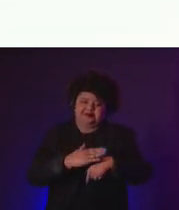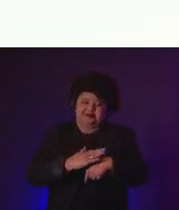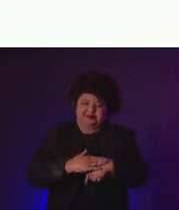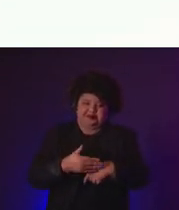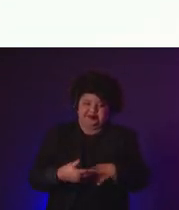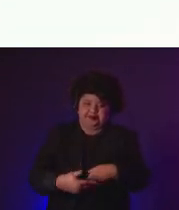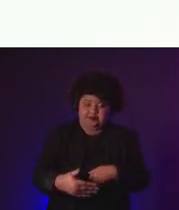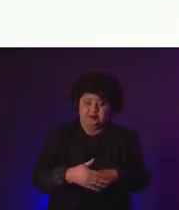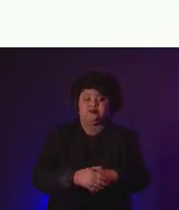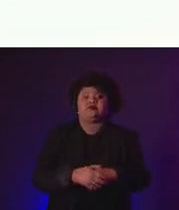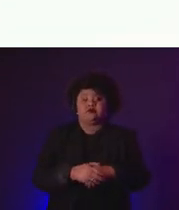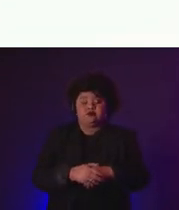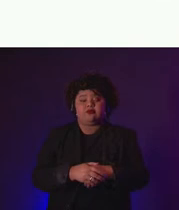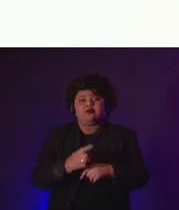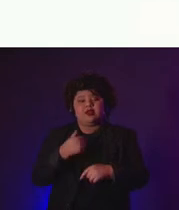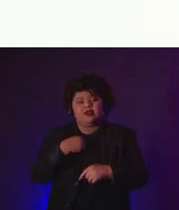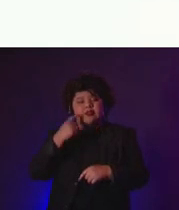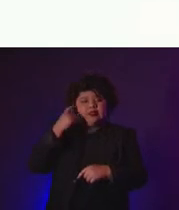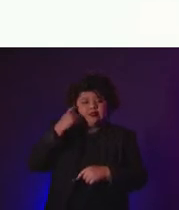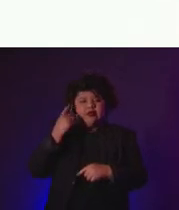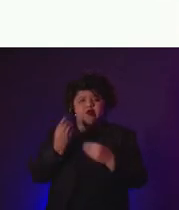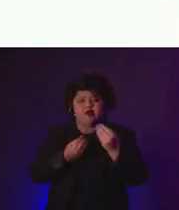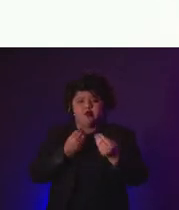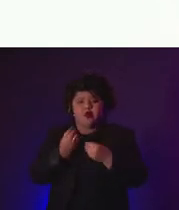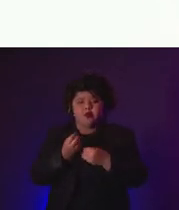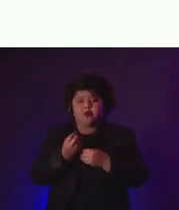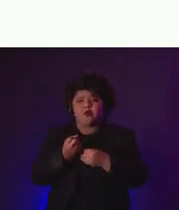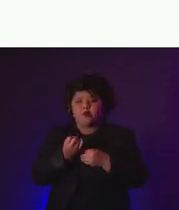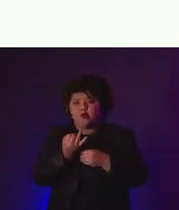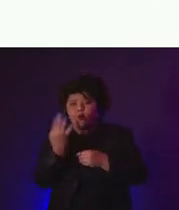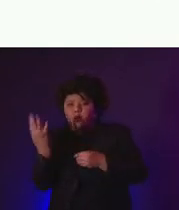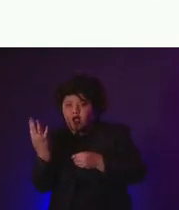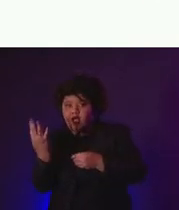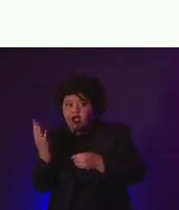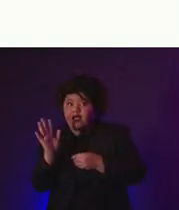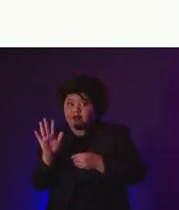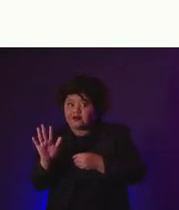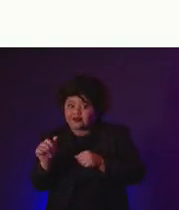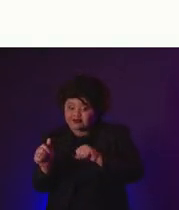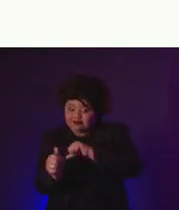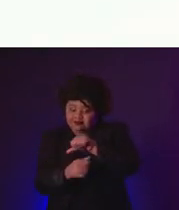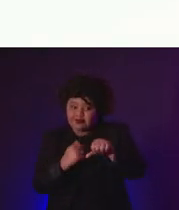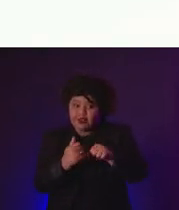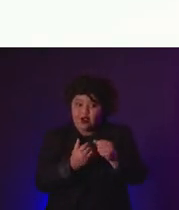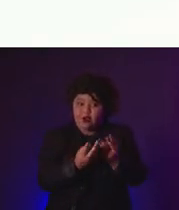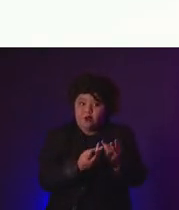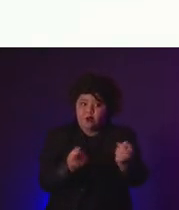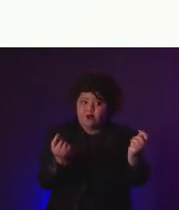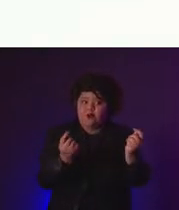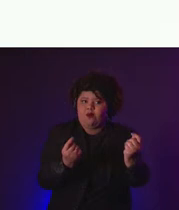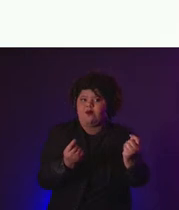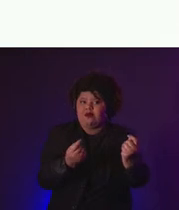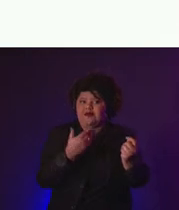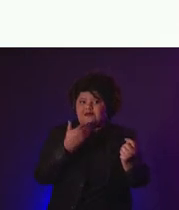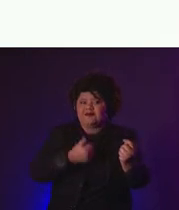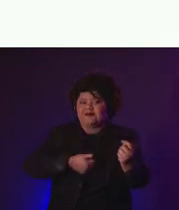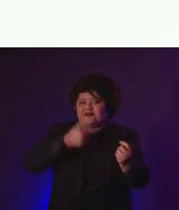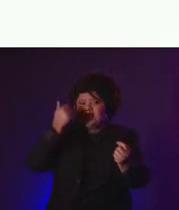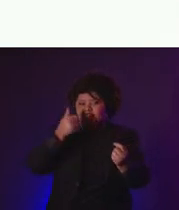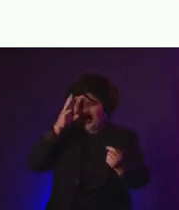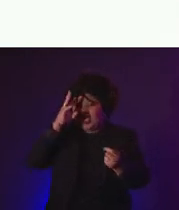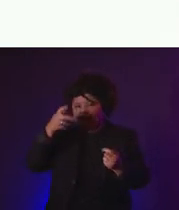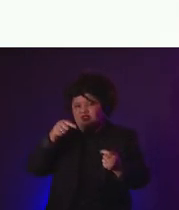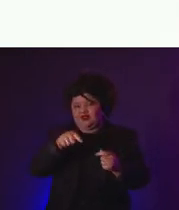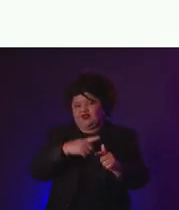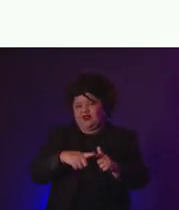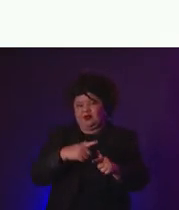quantitatively, and my fear of numbers transformed into a new dimension of seeing the world, of problem solving. Phil, thank you for helping